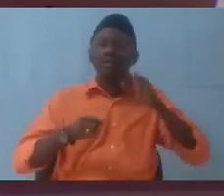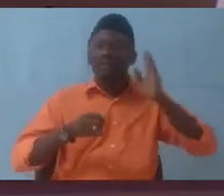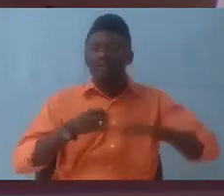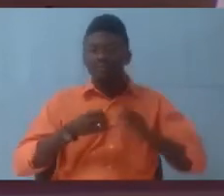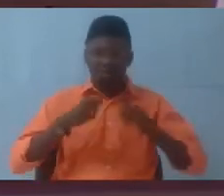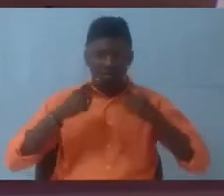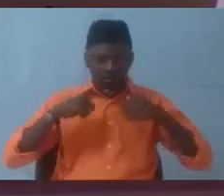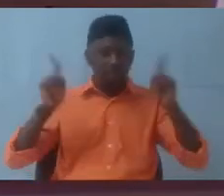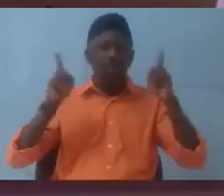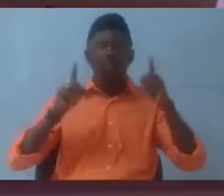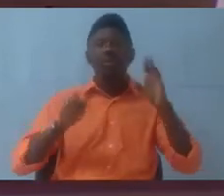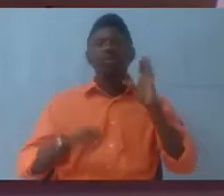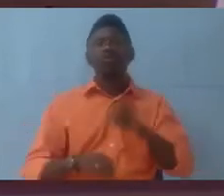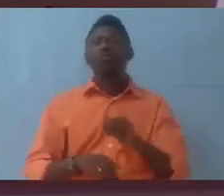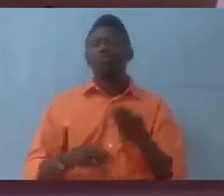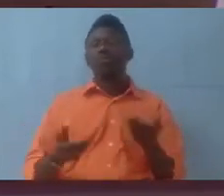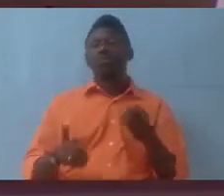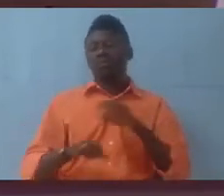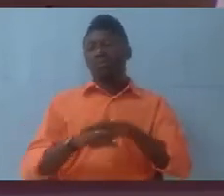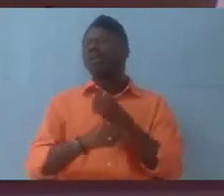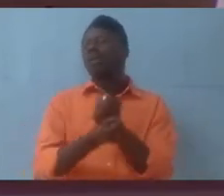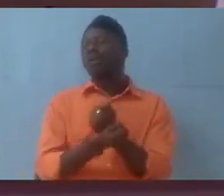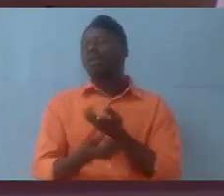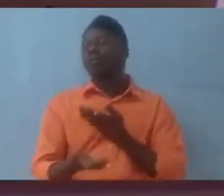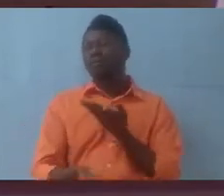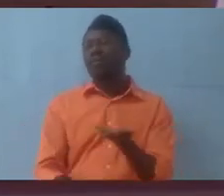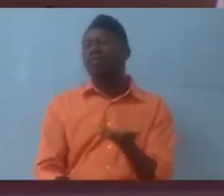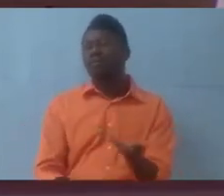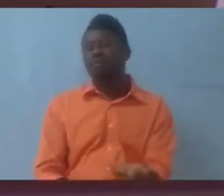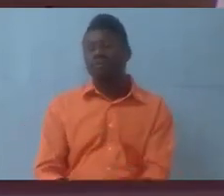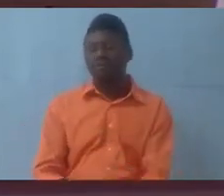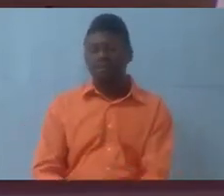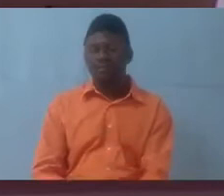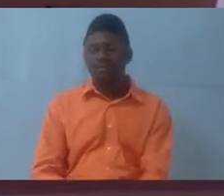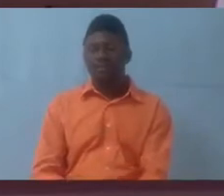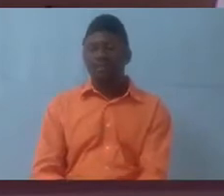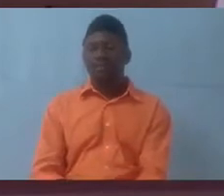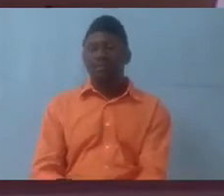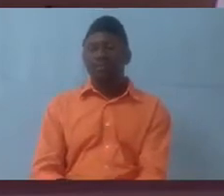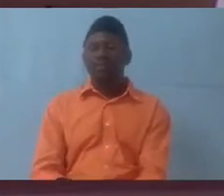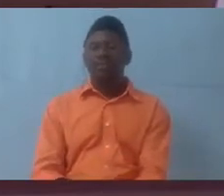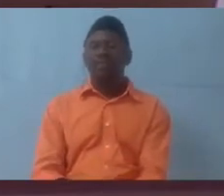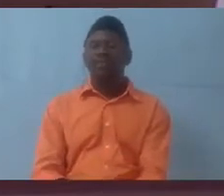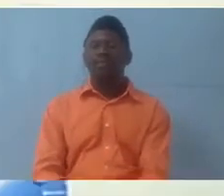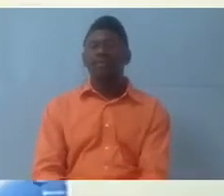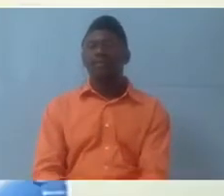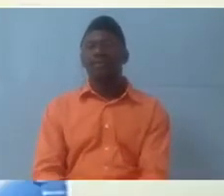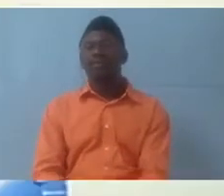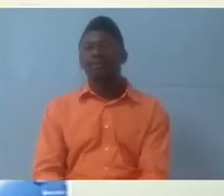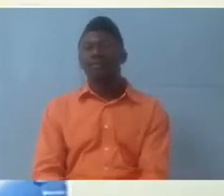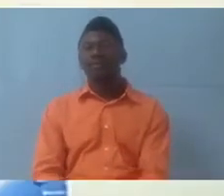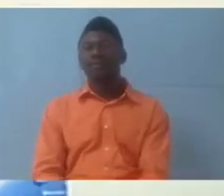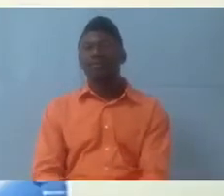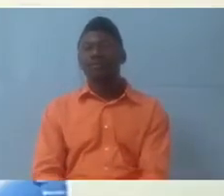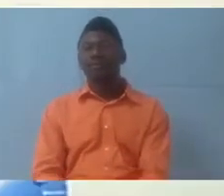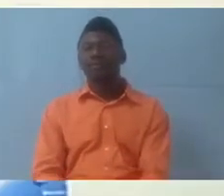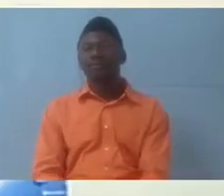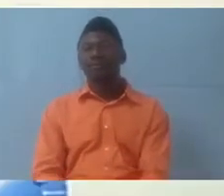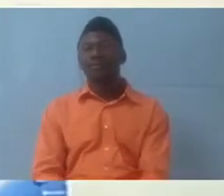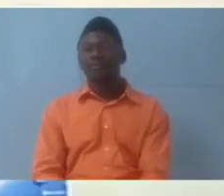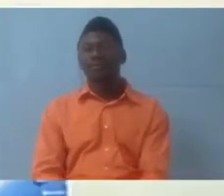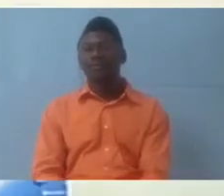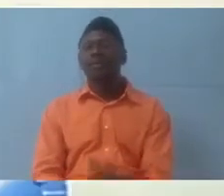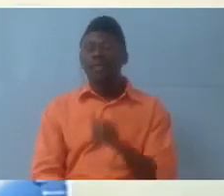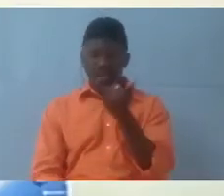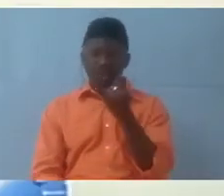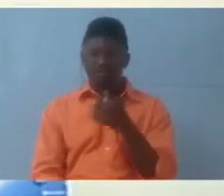ay magistrate yo xamné ñu leen tiyé ngir dogal bo xamné mom lañ jël. Yes, to the second tier of your question, but yes, we end